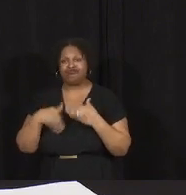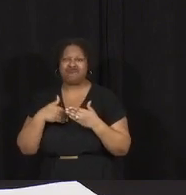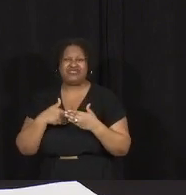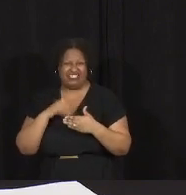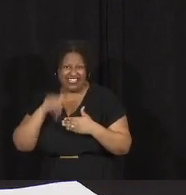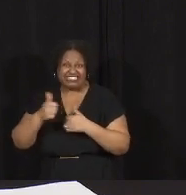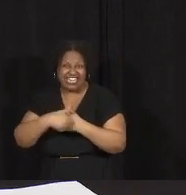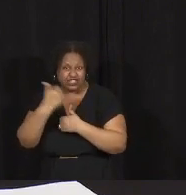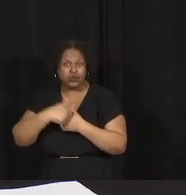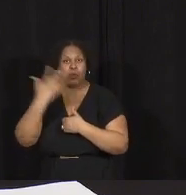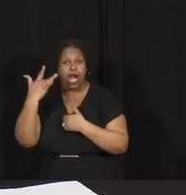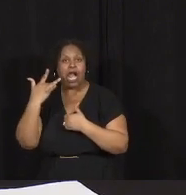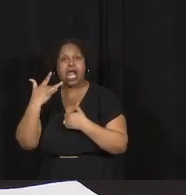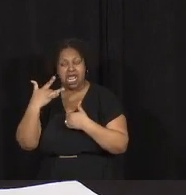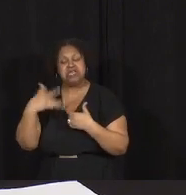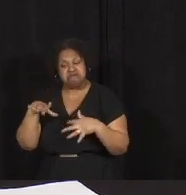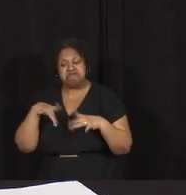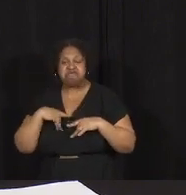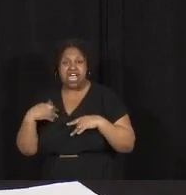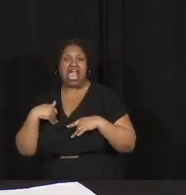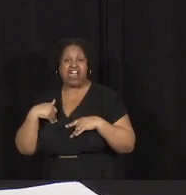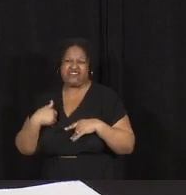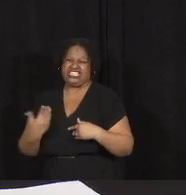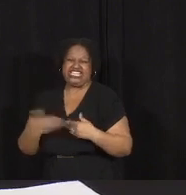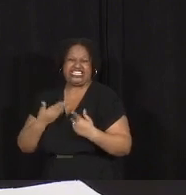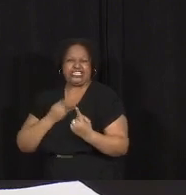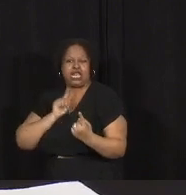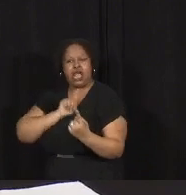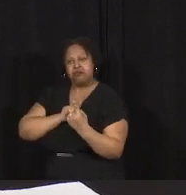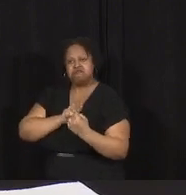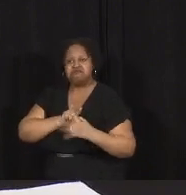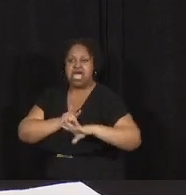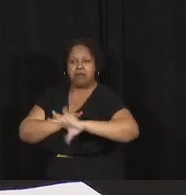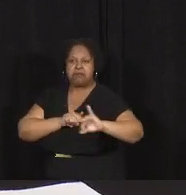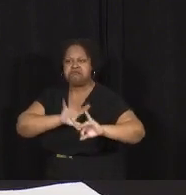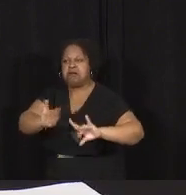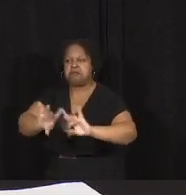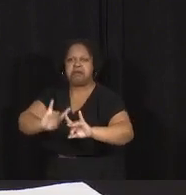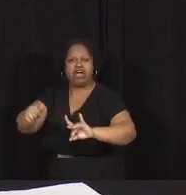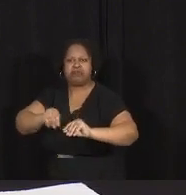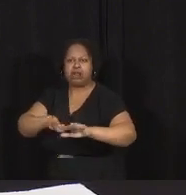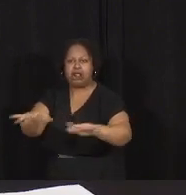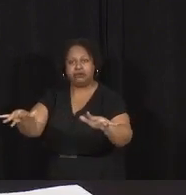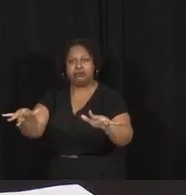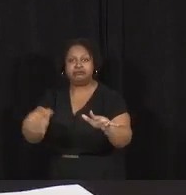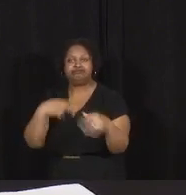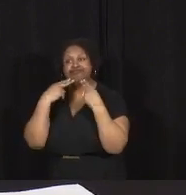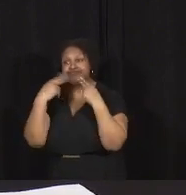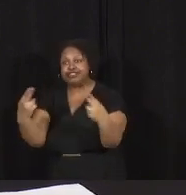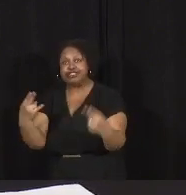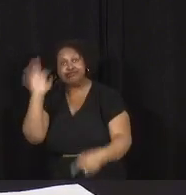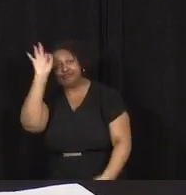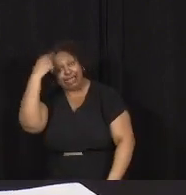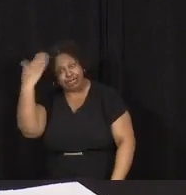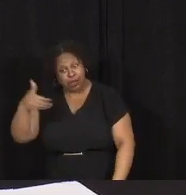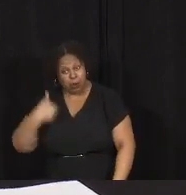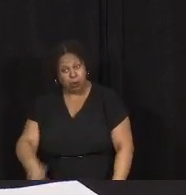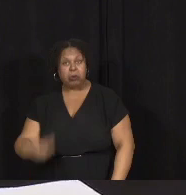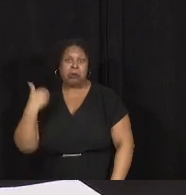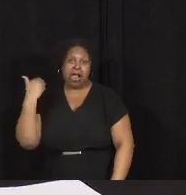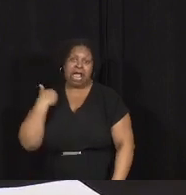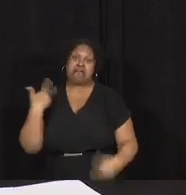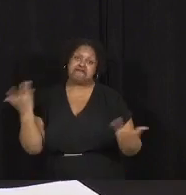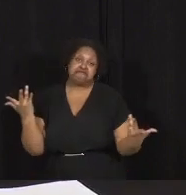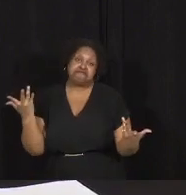someone else quite innocently. But again, these models, in terms of a worst-case